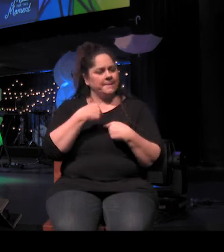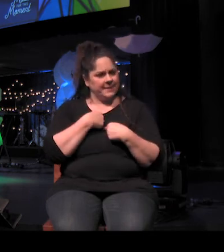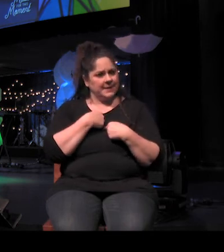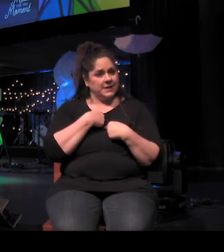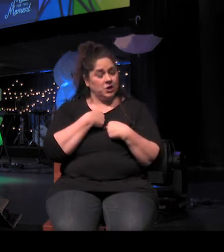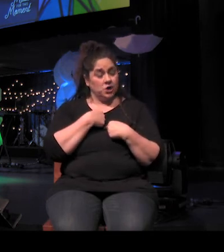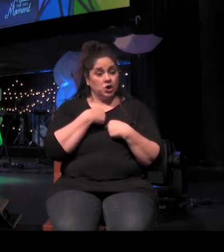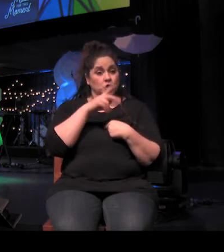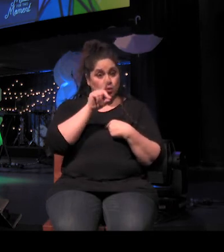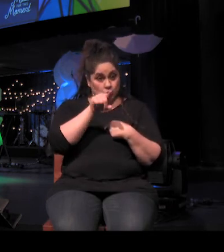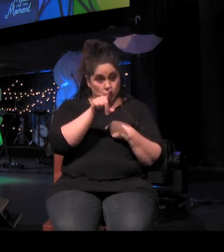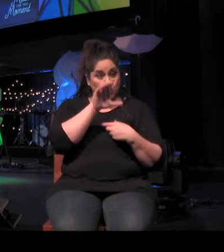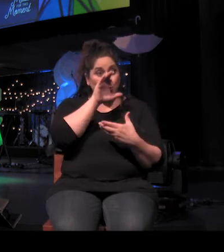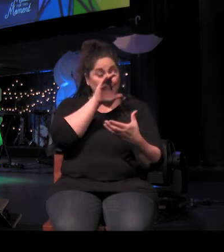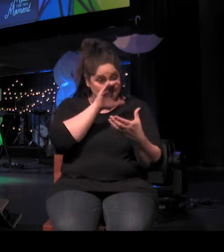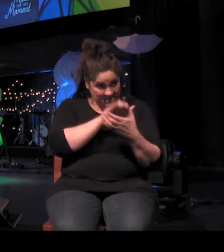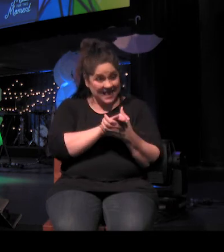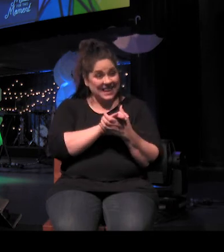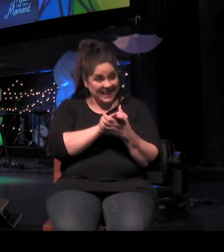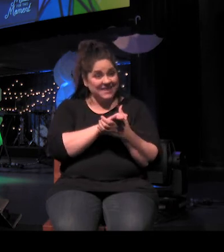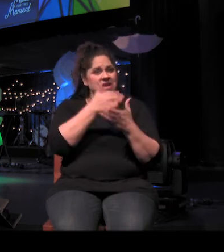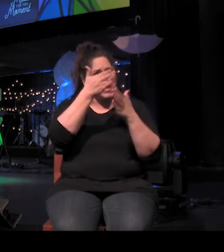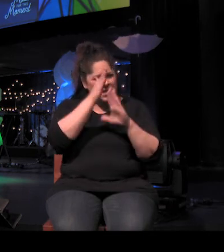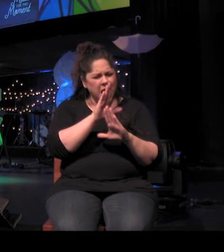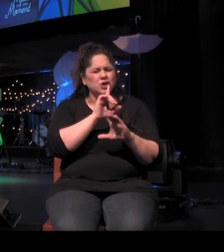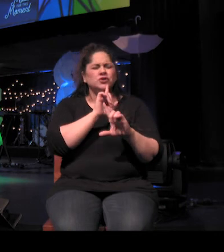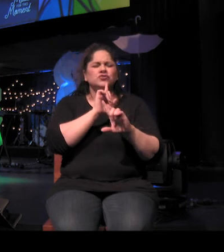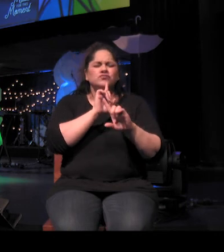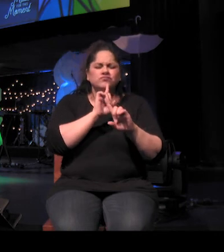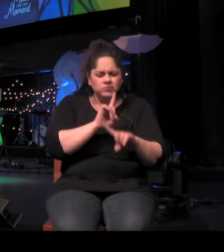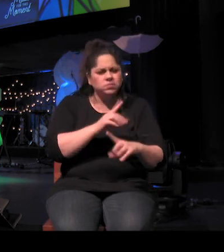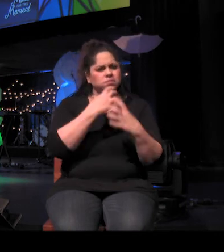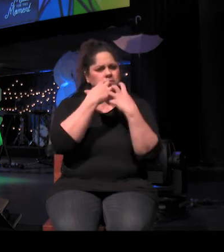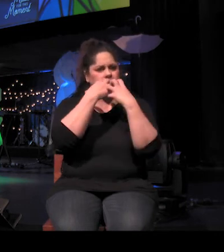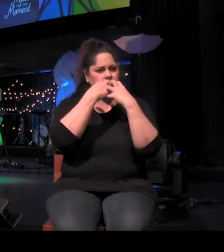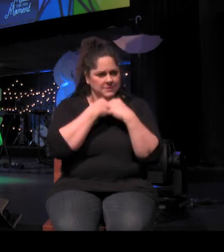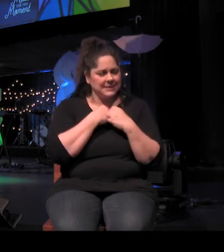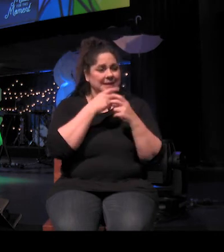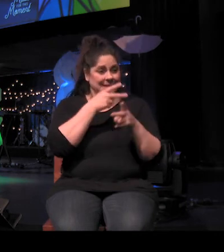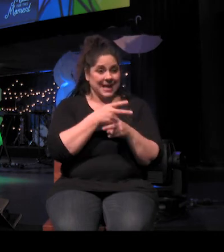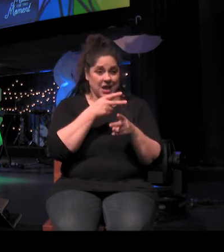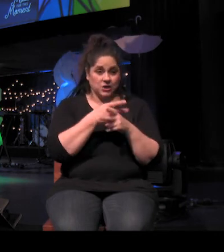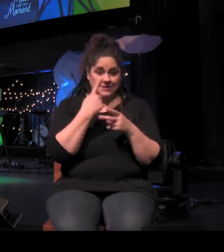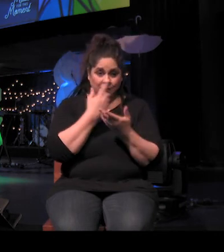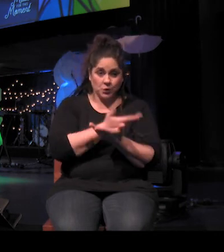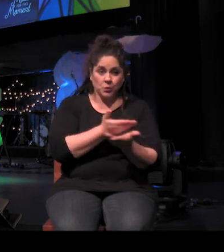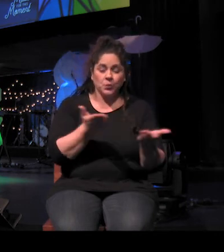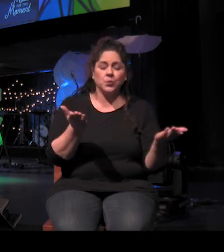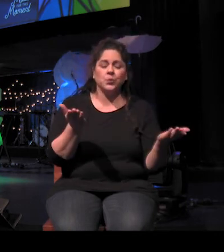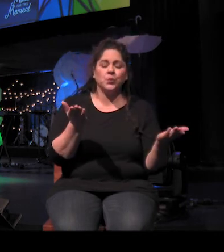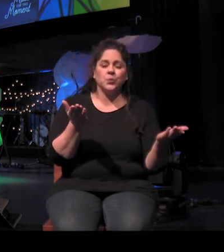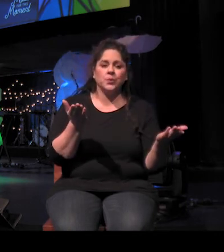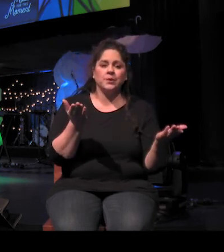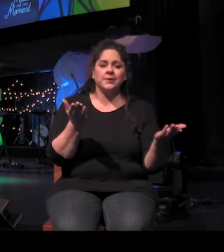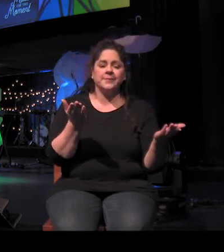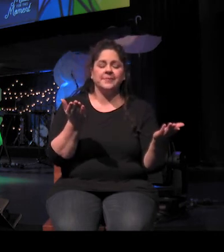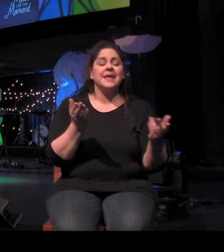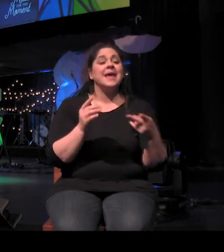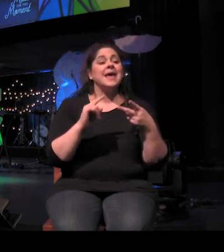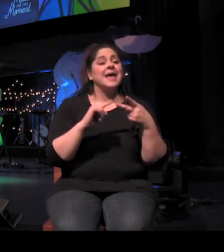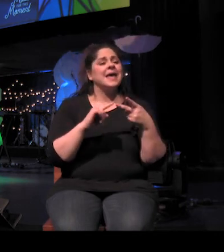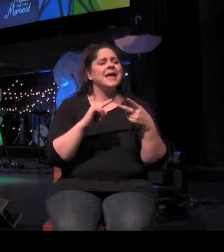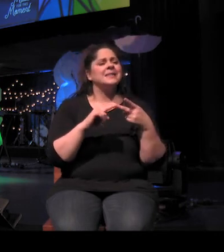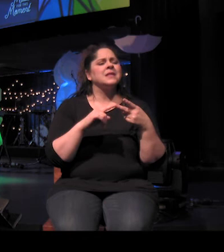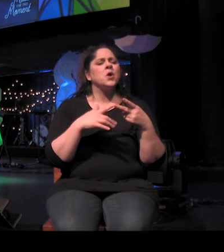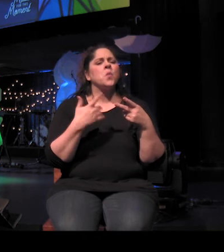Do you believe that God truly cares for you? And what are the things that help you